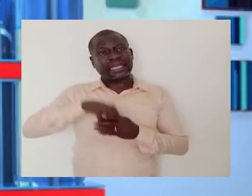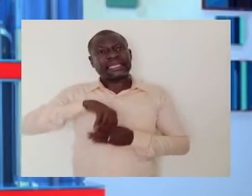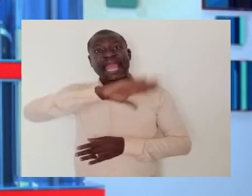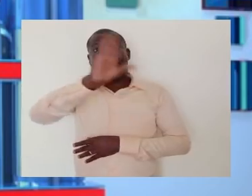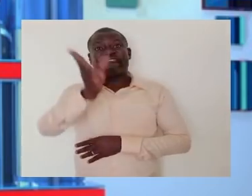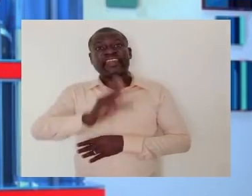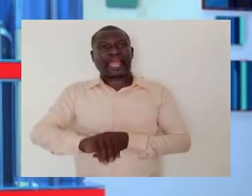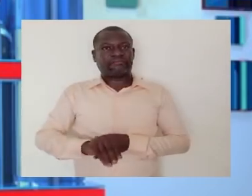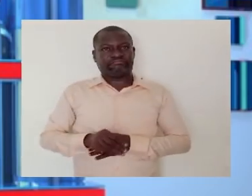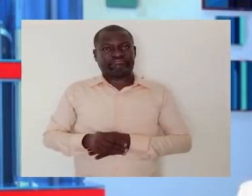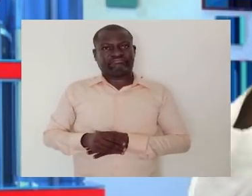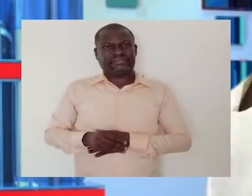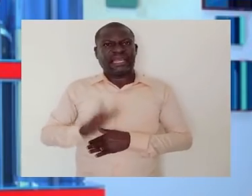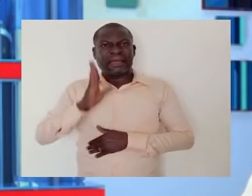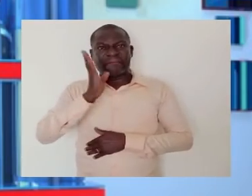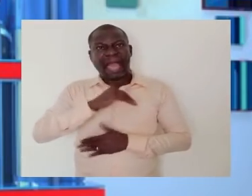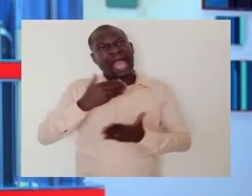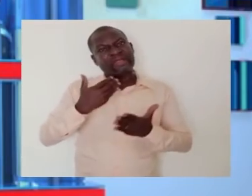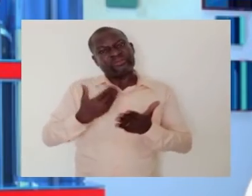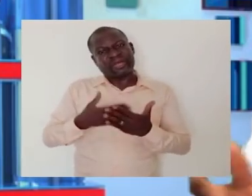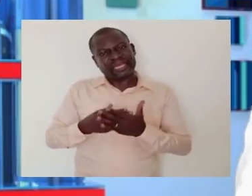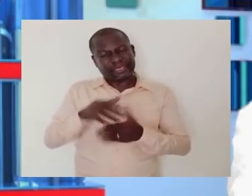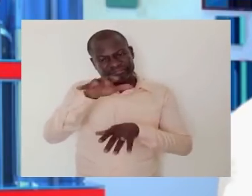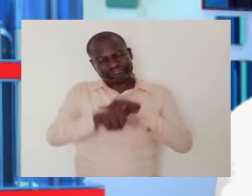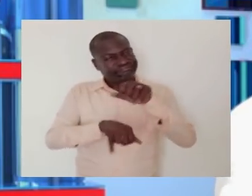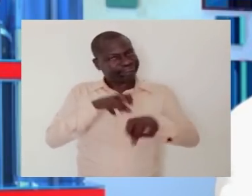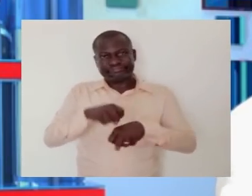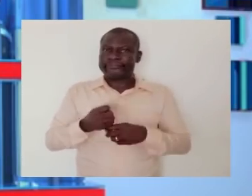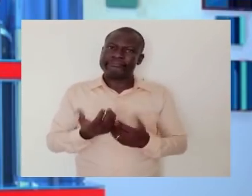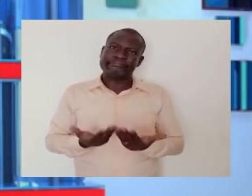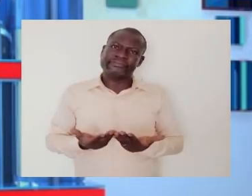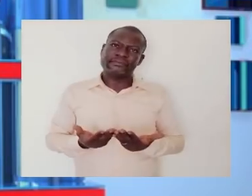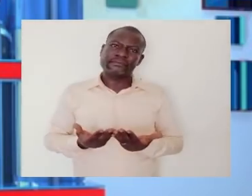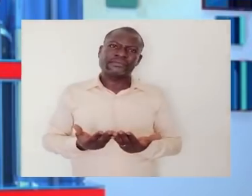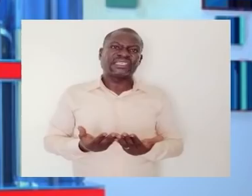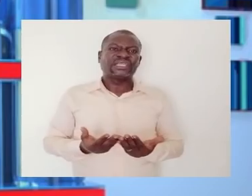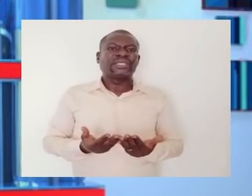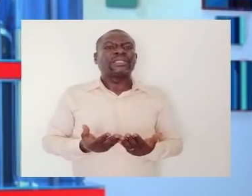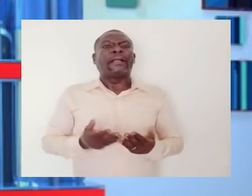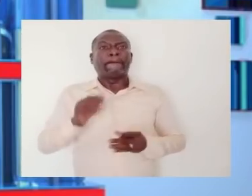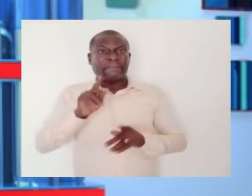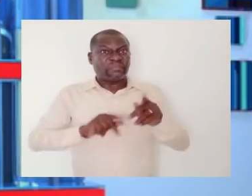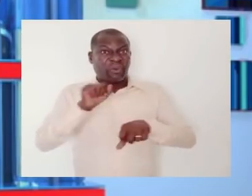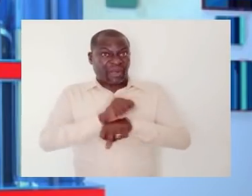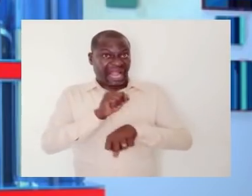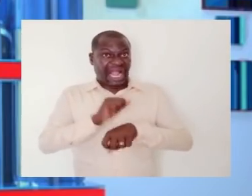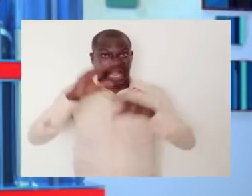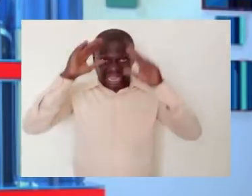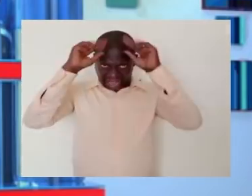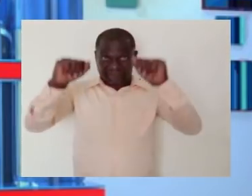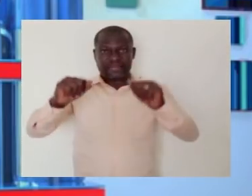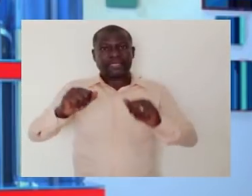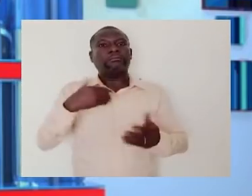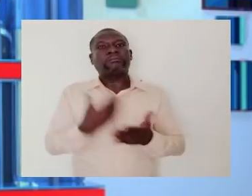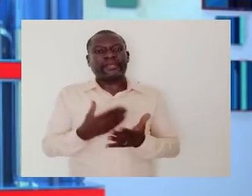Africa. Si can you bring pony into no? Shall be any panam? Civil servants, or more ya abaya